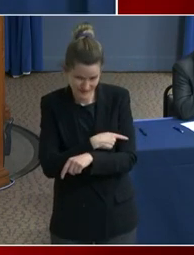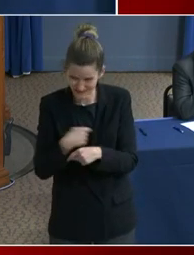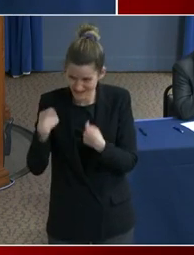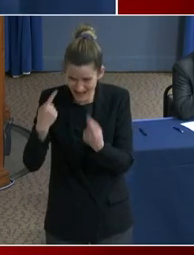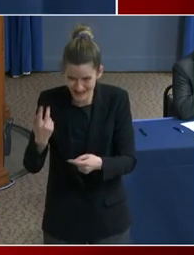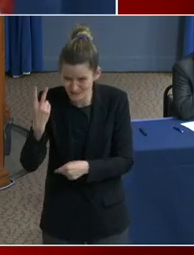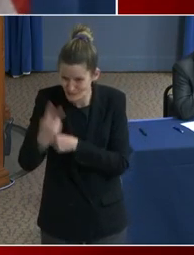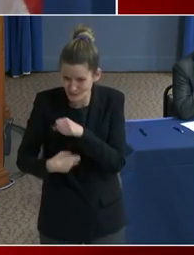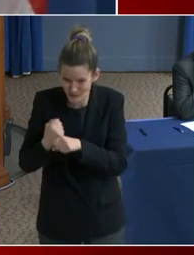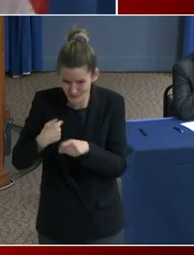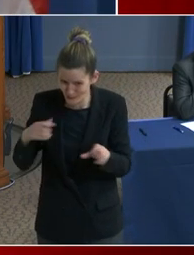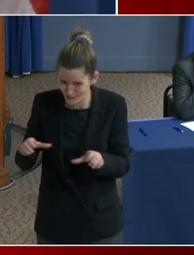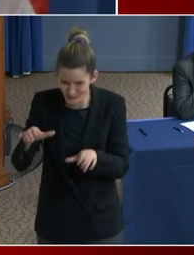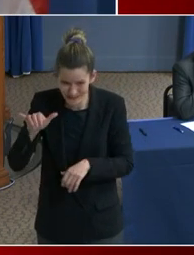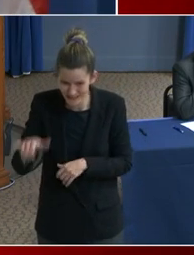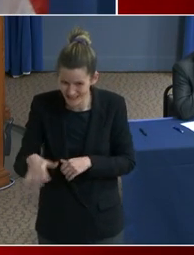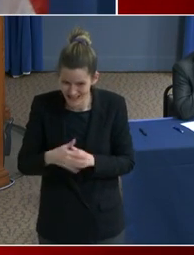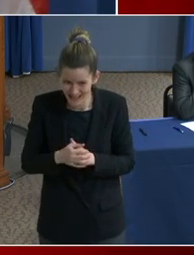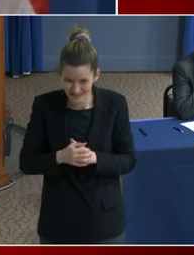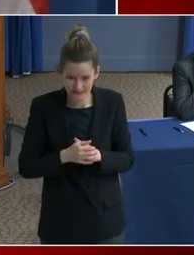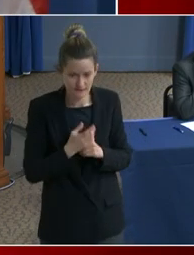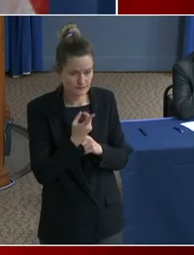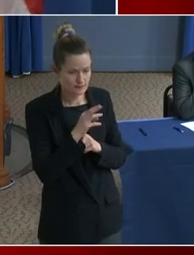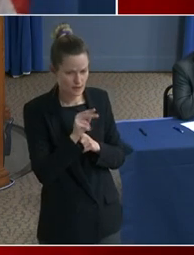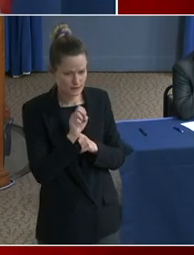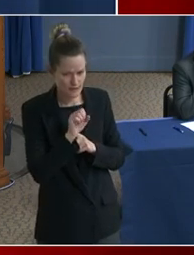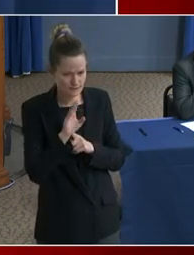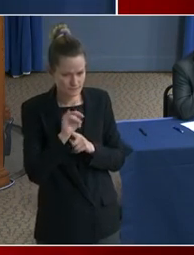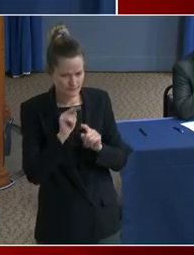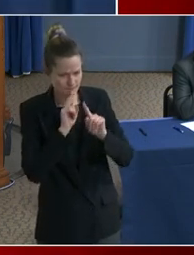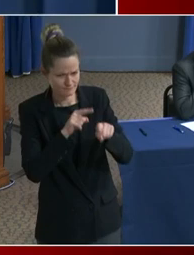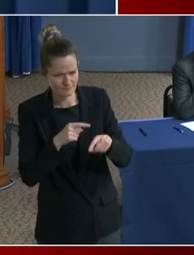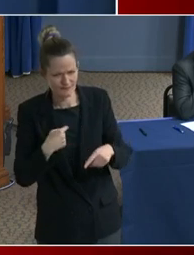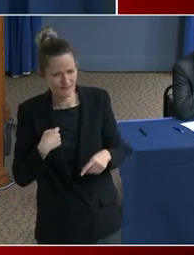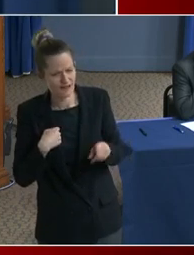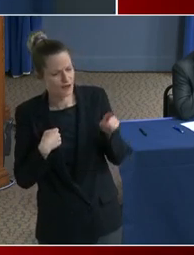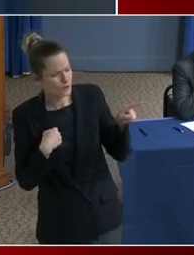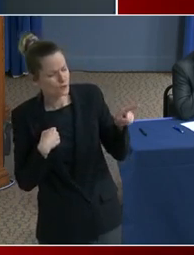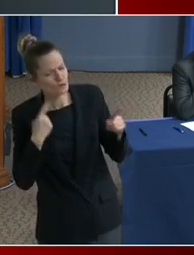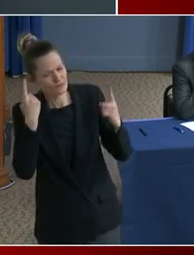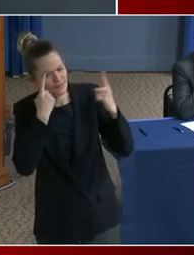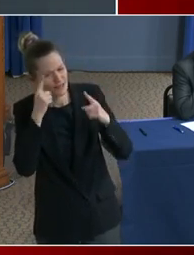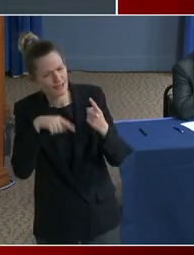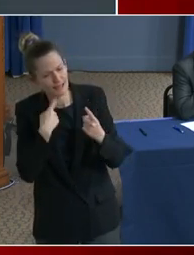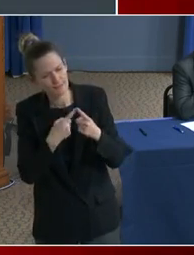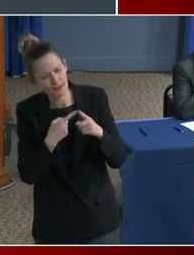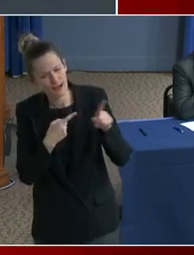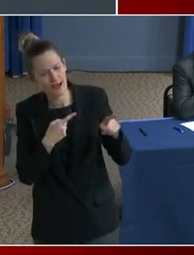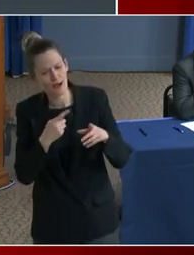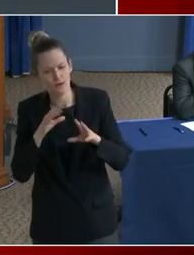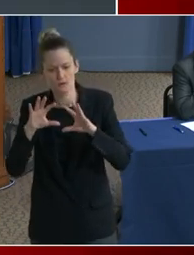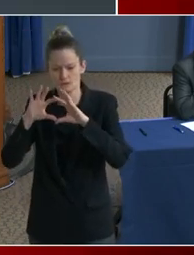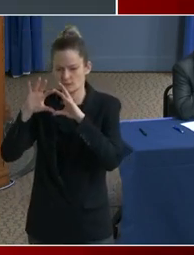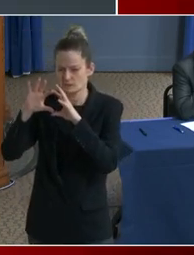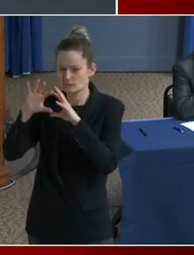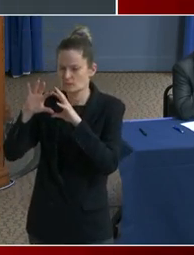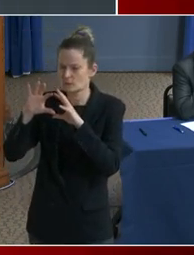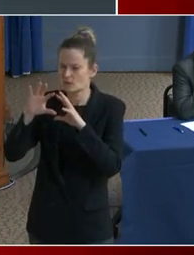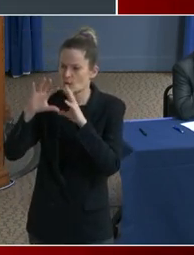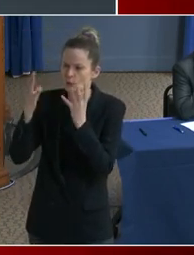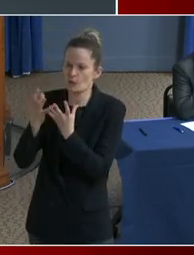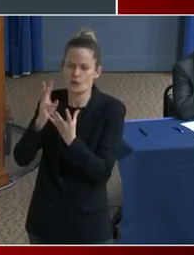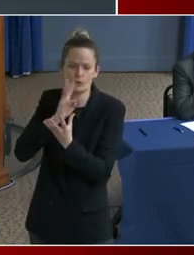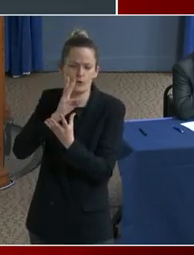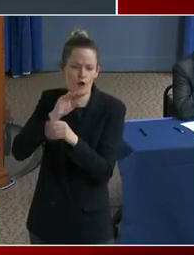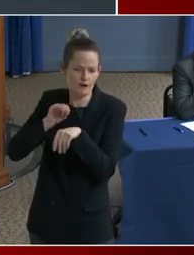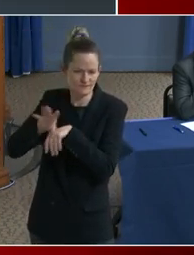so whether or not I've done one, but I think you're familiar with like boil water advisories, and we have meetings with DC Water for those,